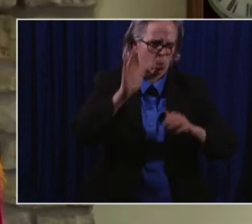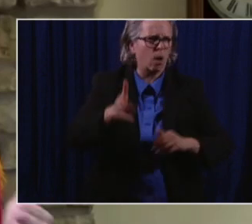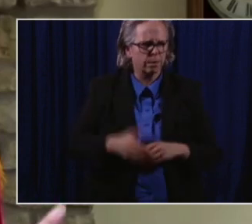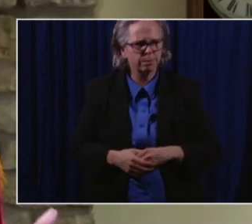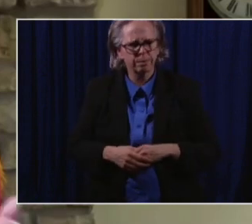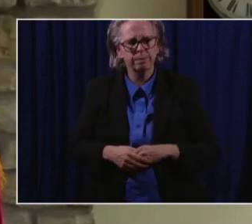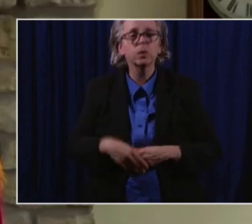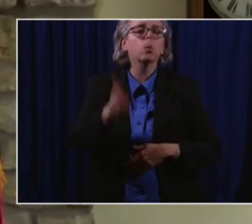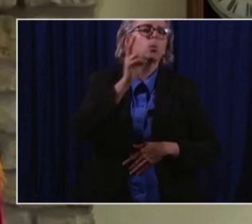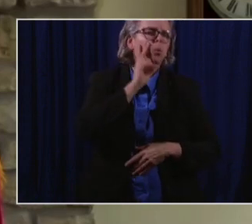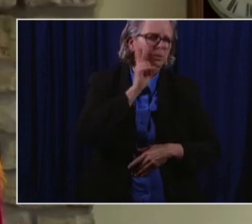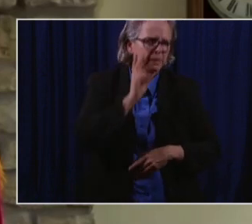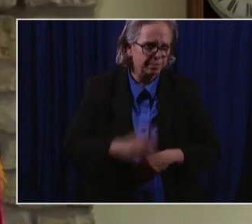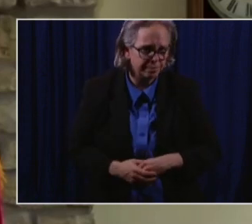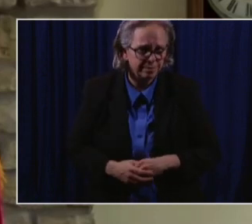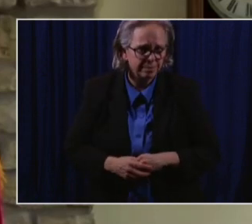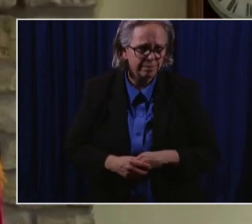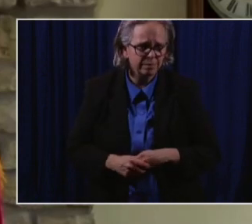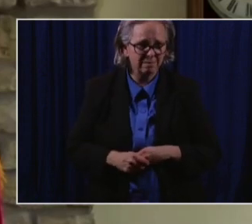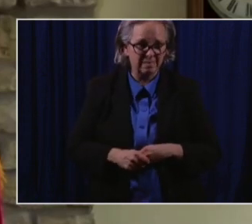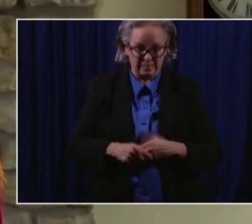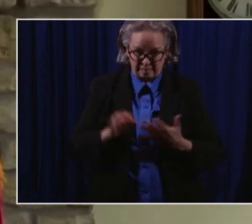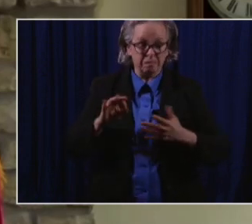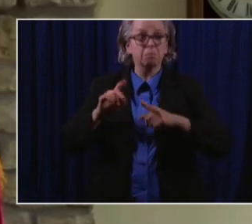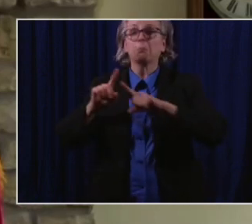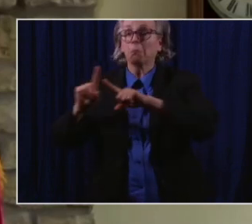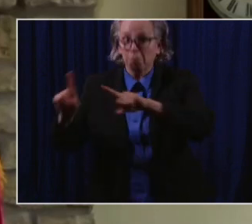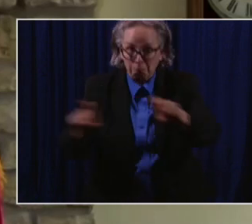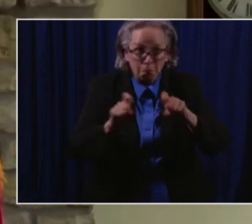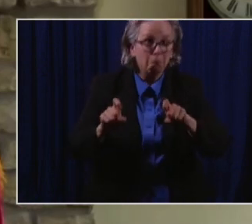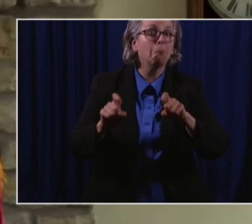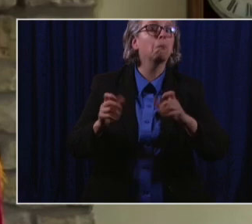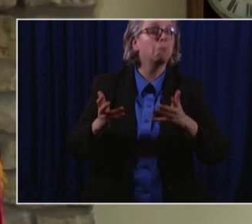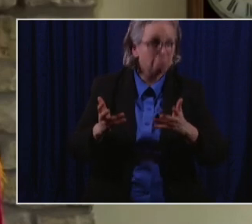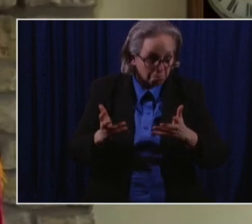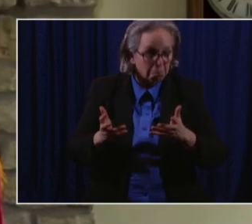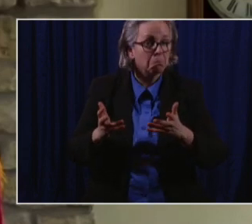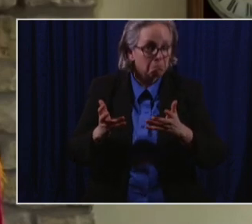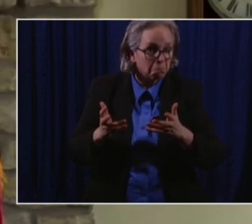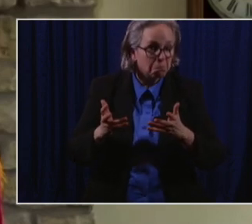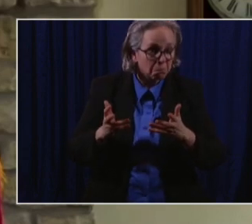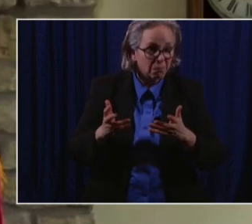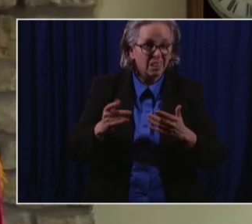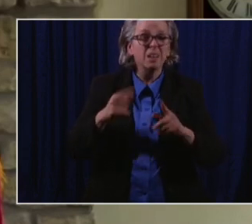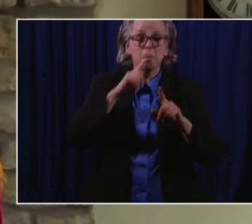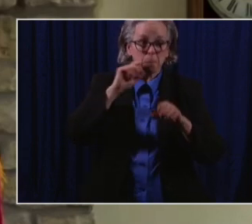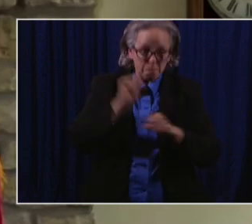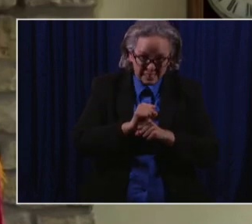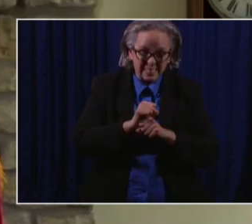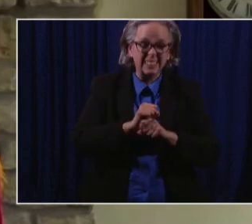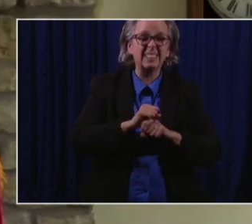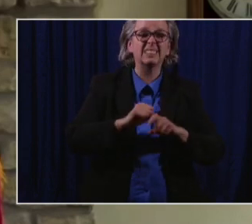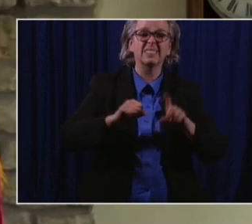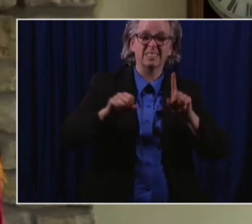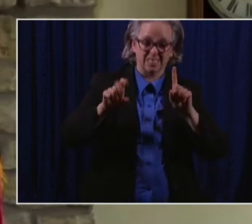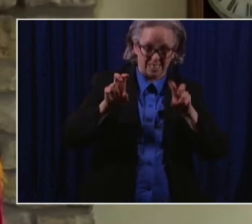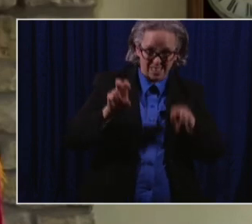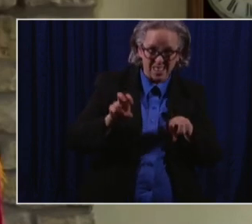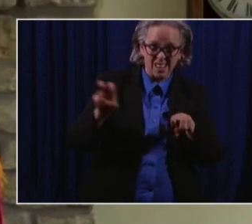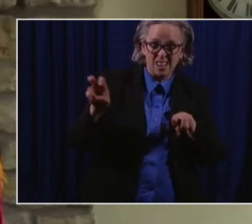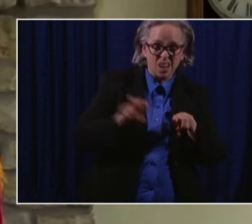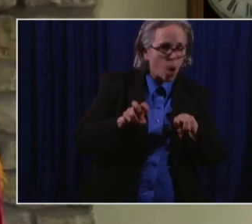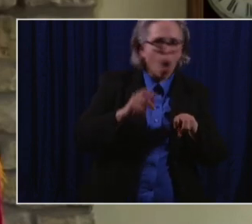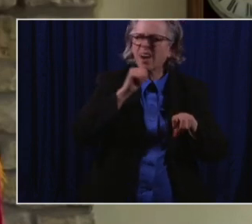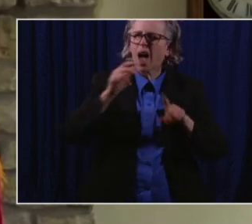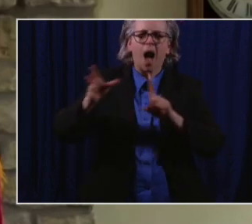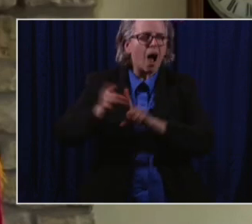see, what they do in fact develop. Do they in fact come down with the COVID or not, and what the percentages are, and see if the data